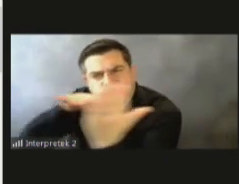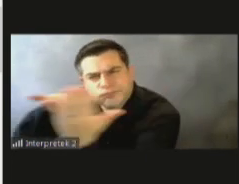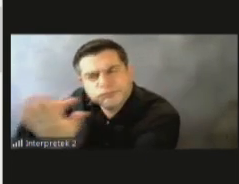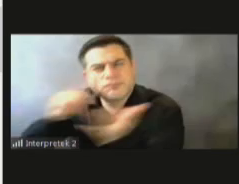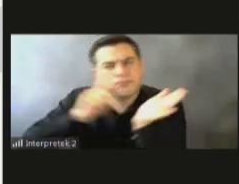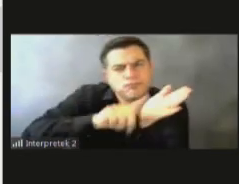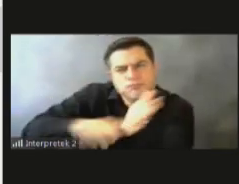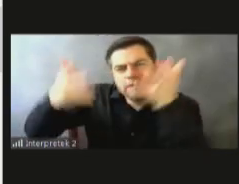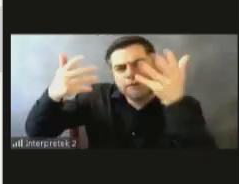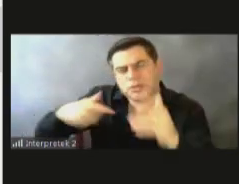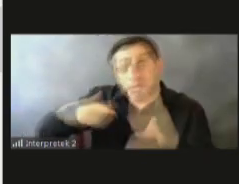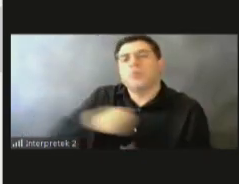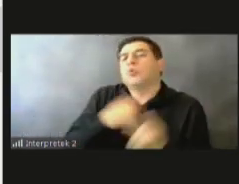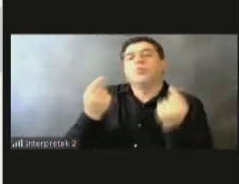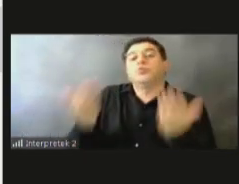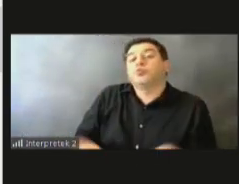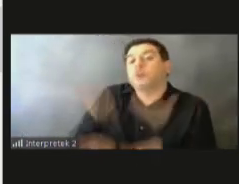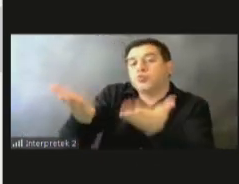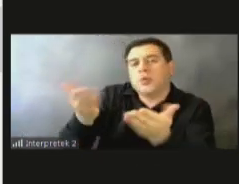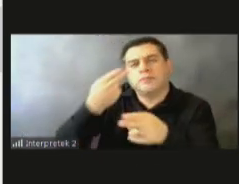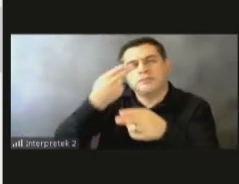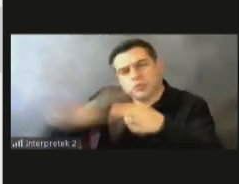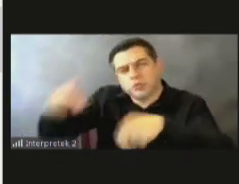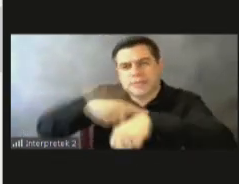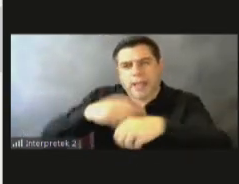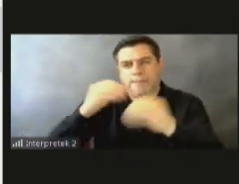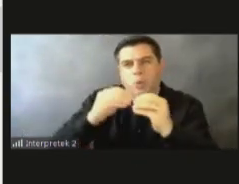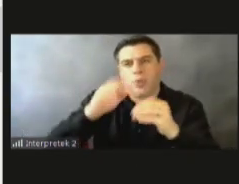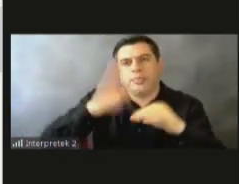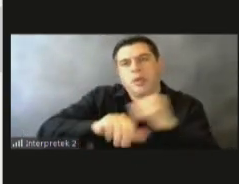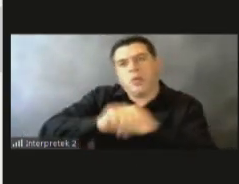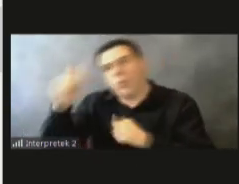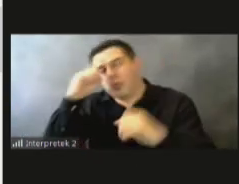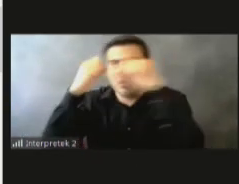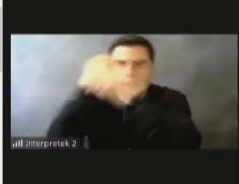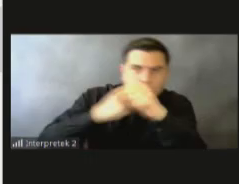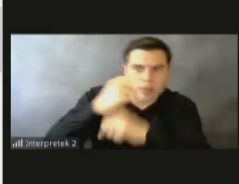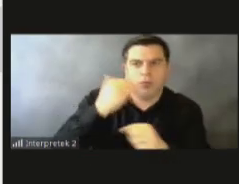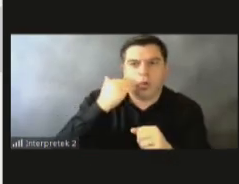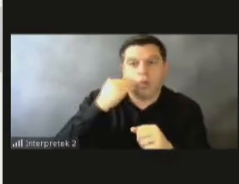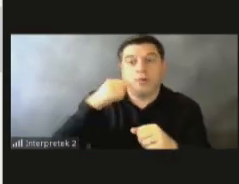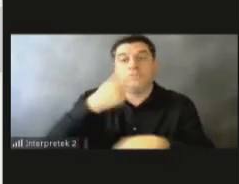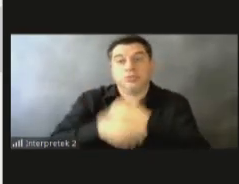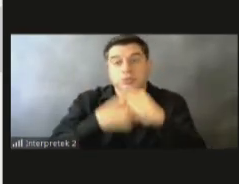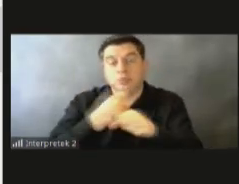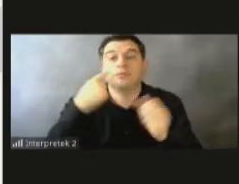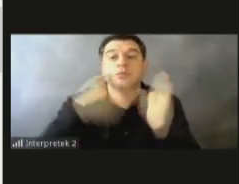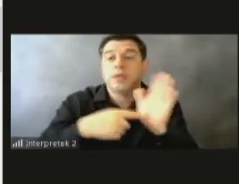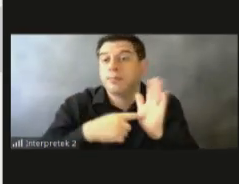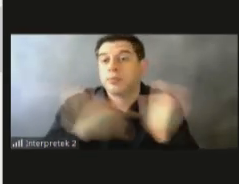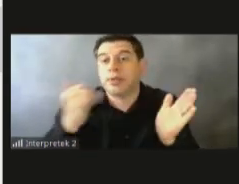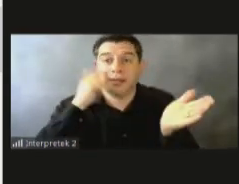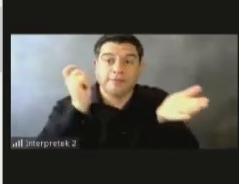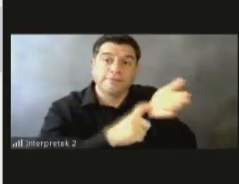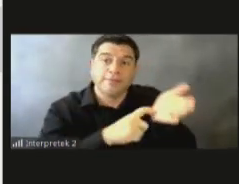shorter timeline than some of the other strategies. In year one, identifying zoning districts to invoke provisions of HB 1339, right, which would